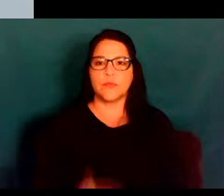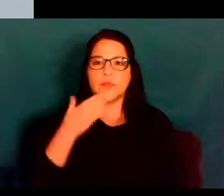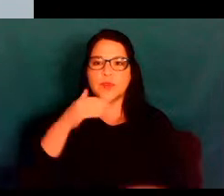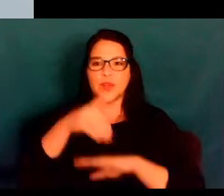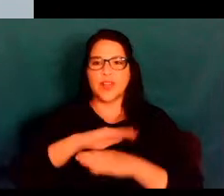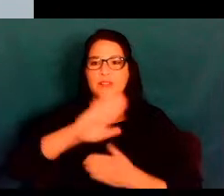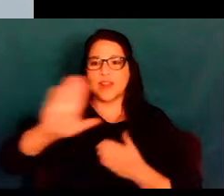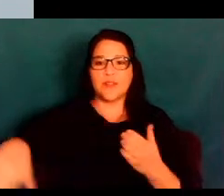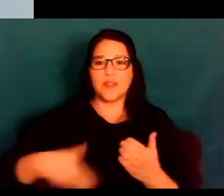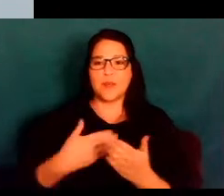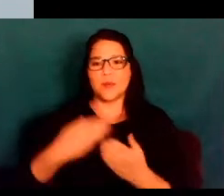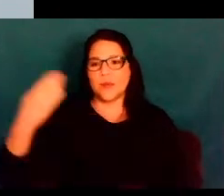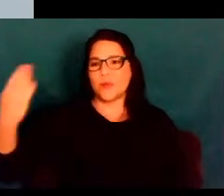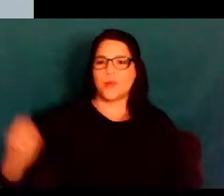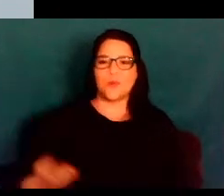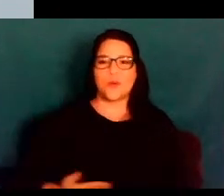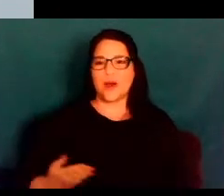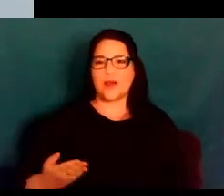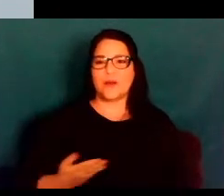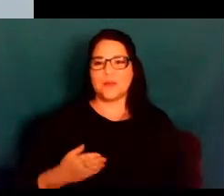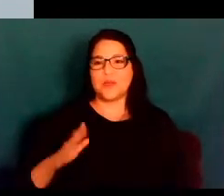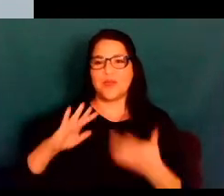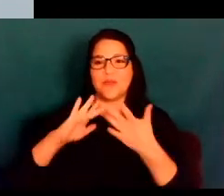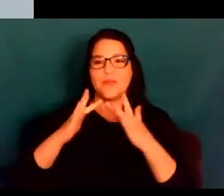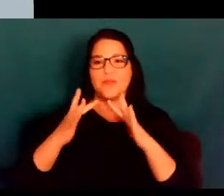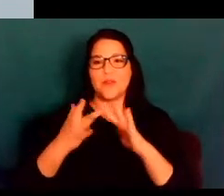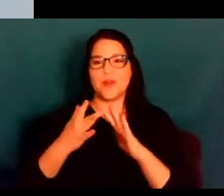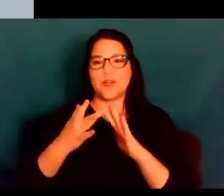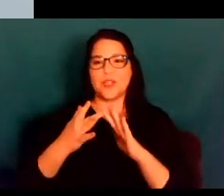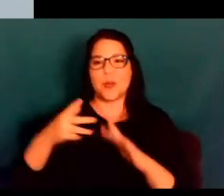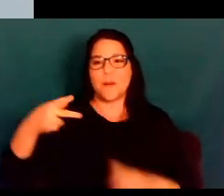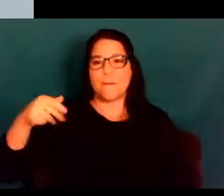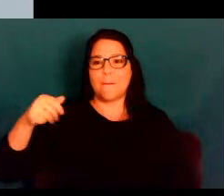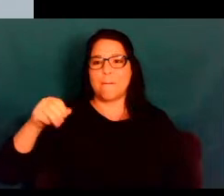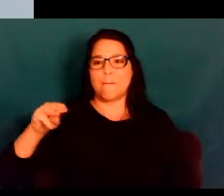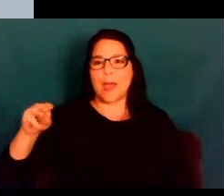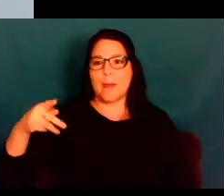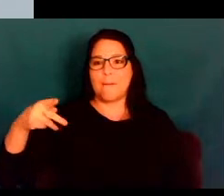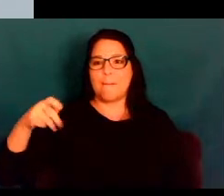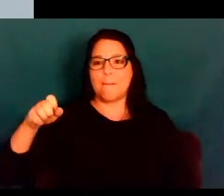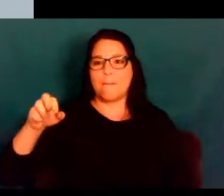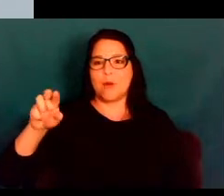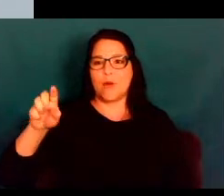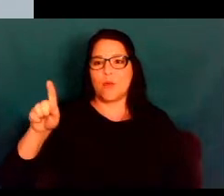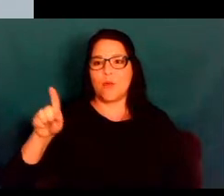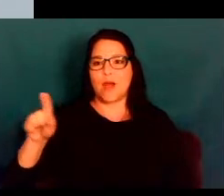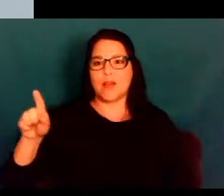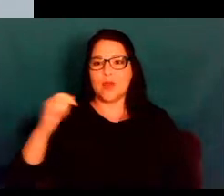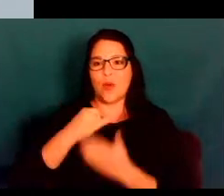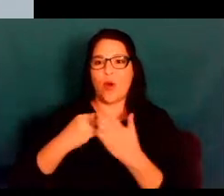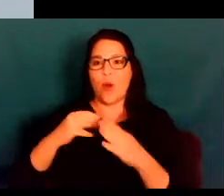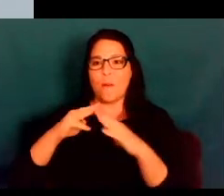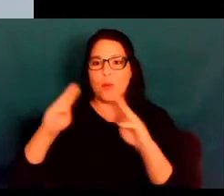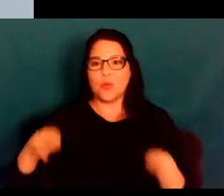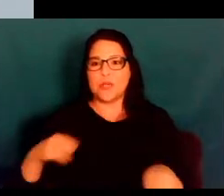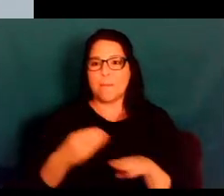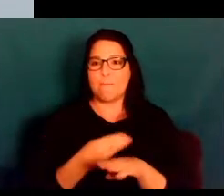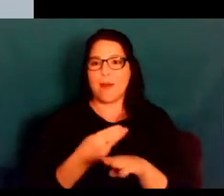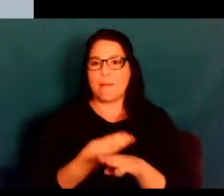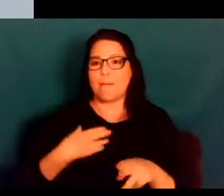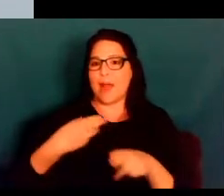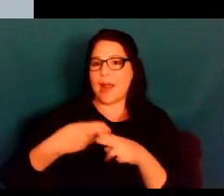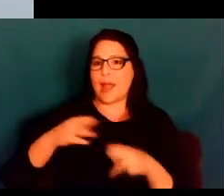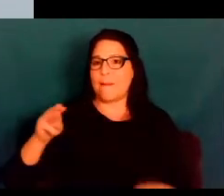Good evening, everyone, and welcome to the virtual Venice Art Museum Miami. My name is Marie Vickles, and I'm the Director of